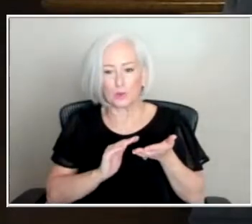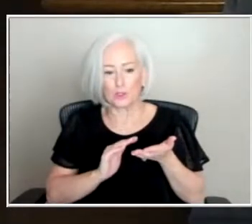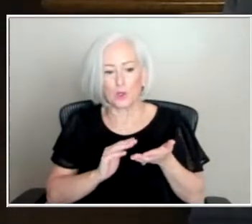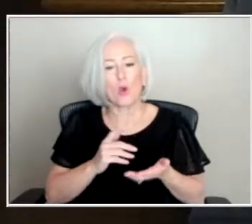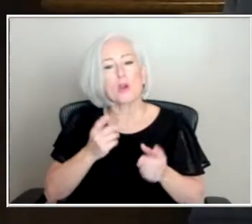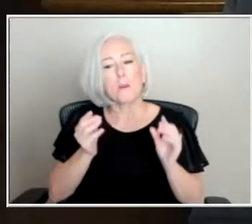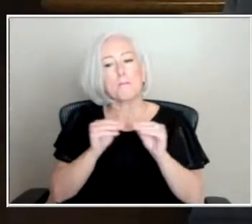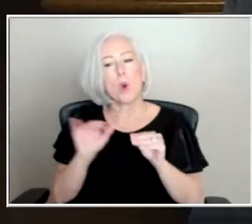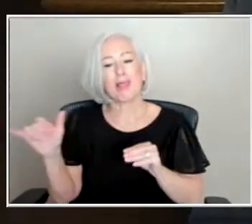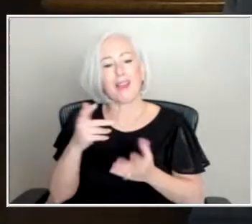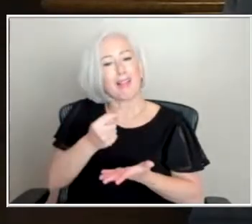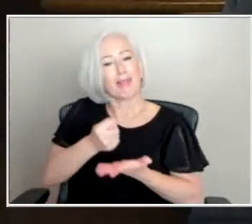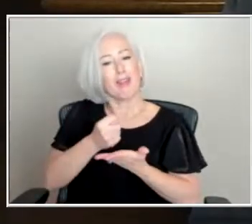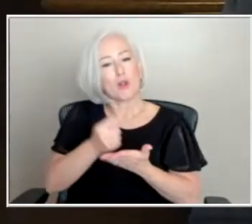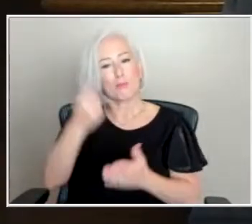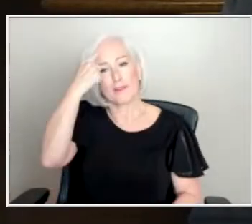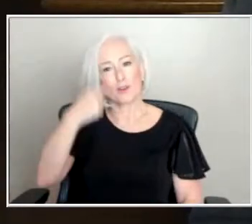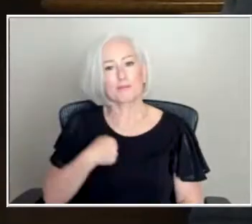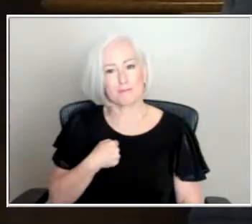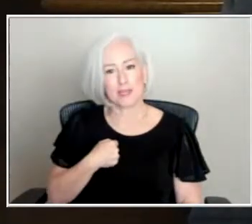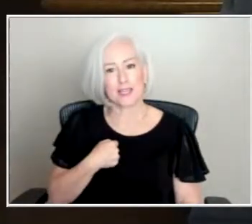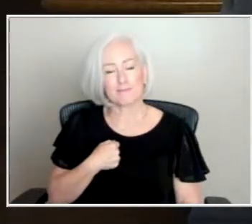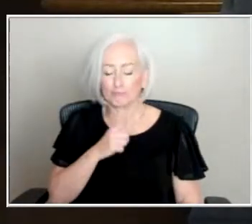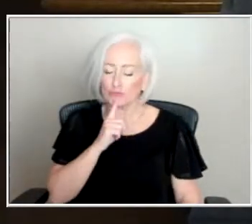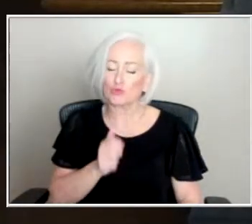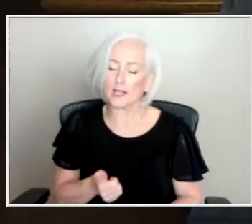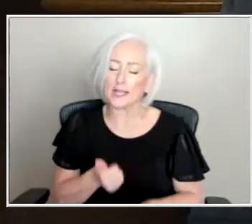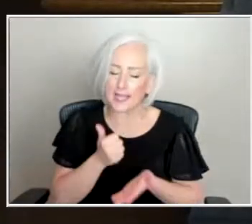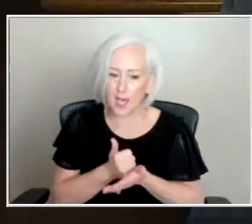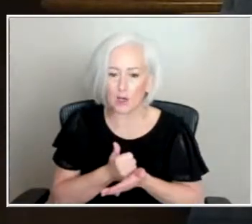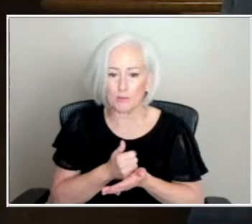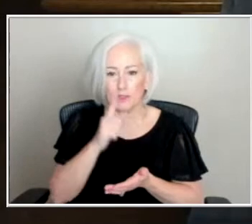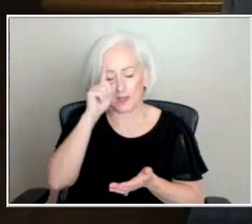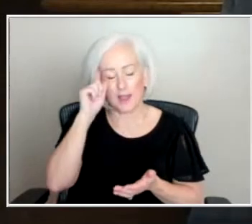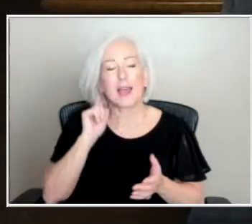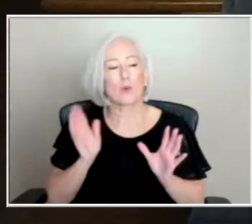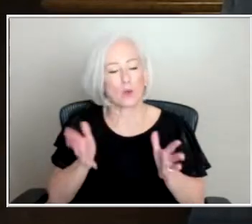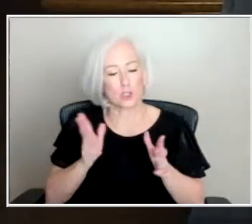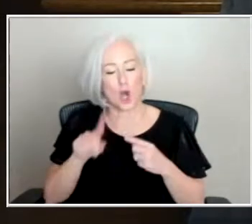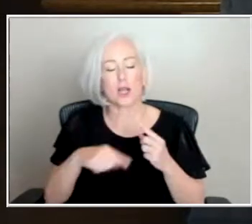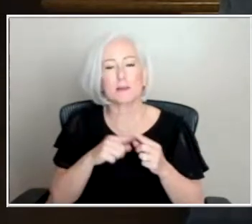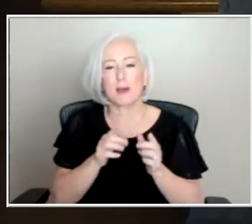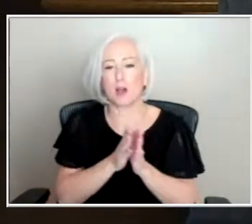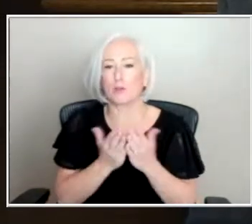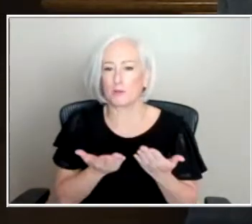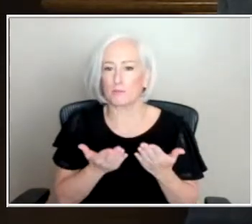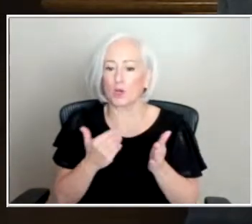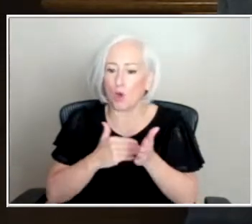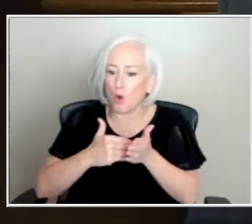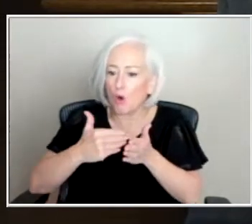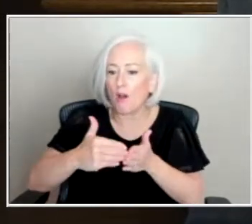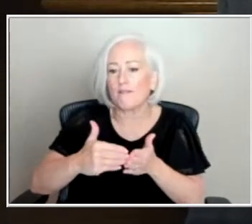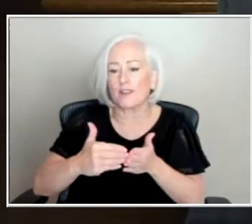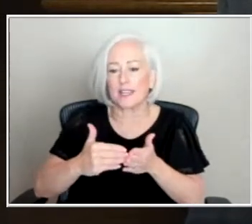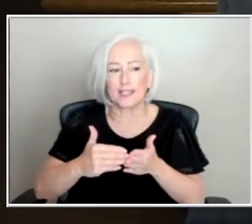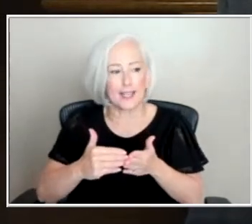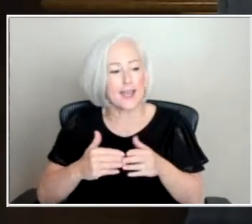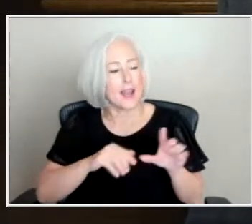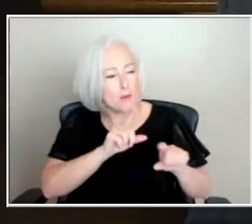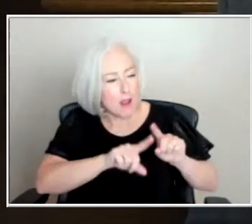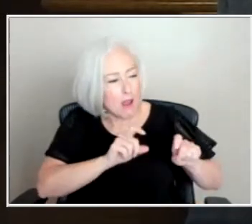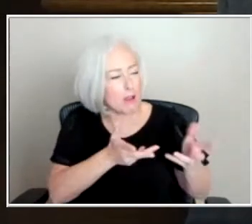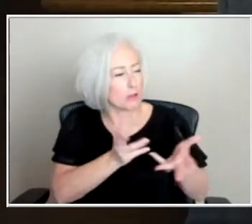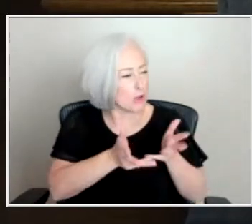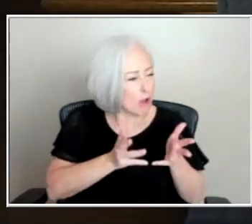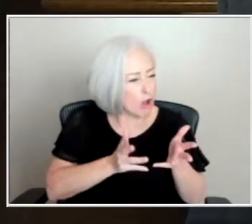therapeutic. And it was very helpful. And we talked about the journal often, so I was able to capture the thoughts that were going on in Stephanie's head, as